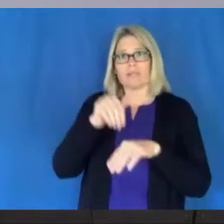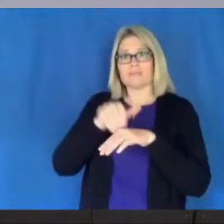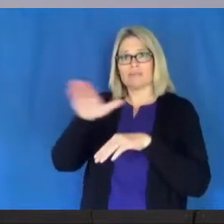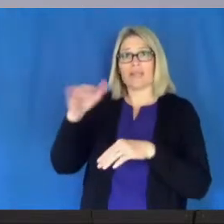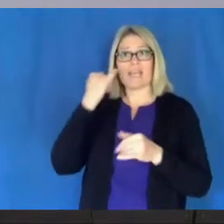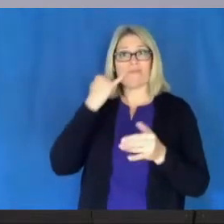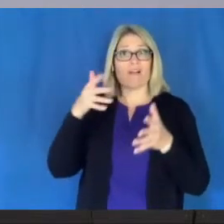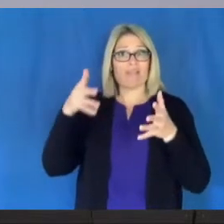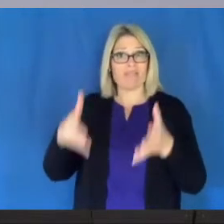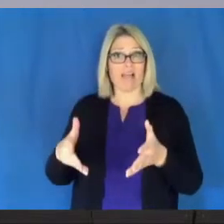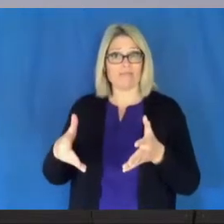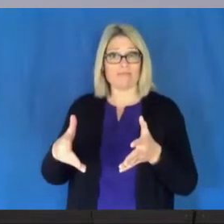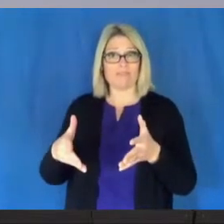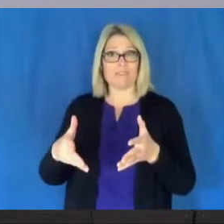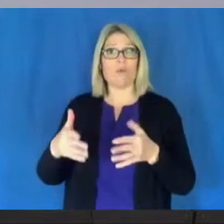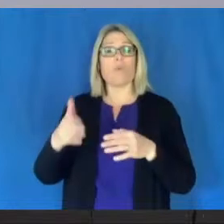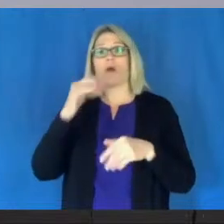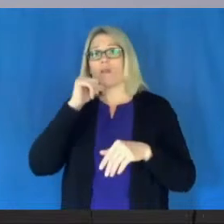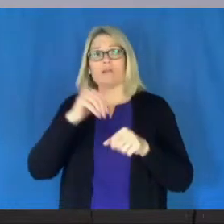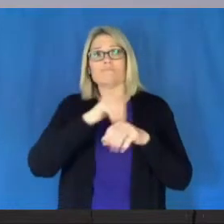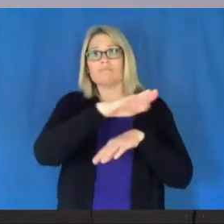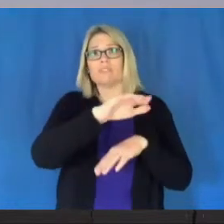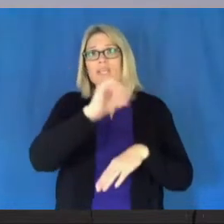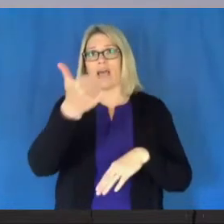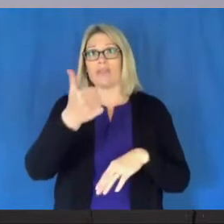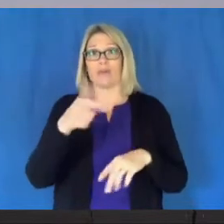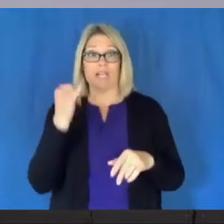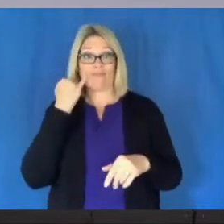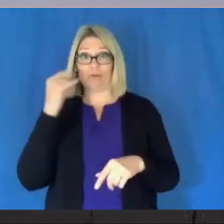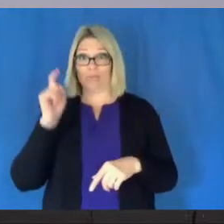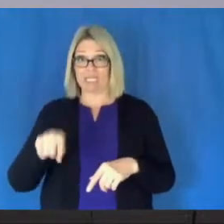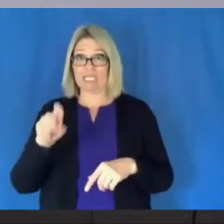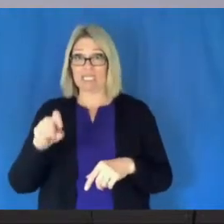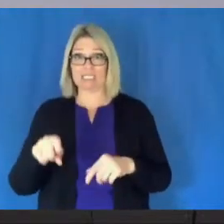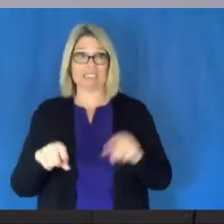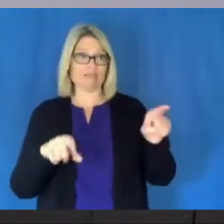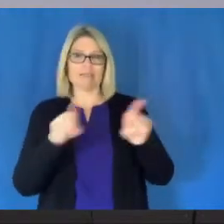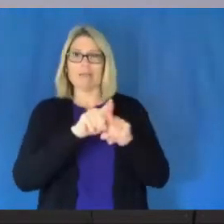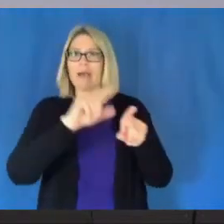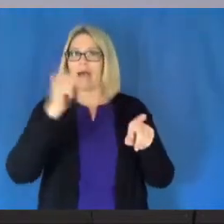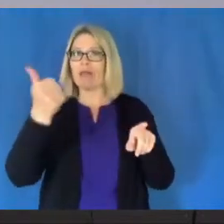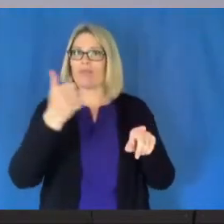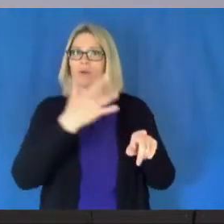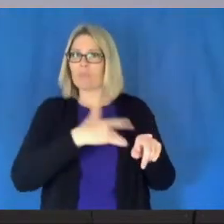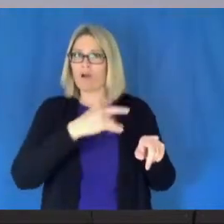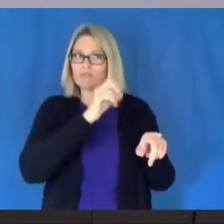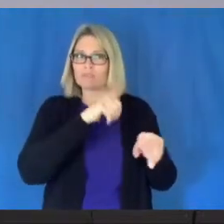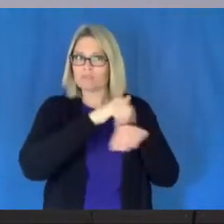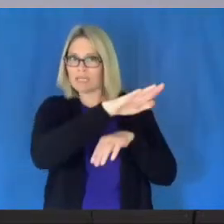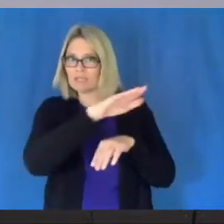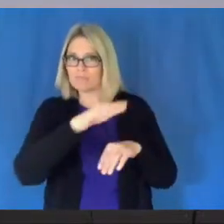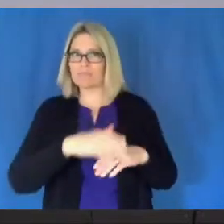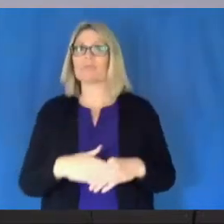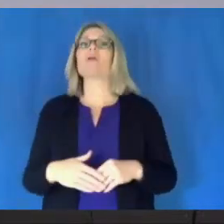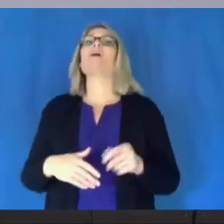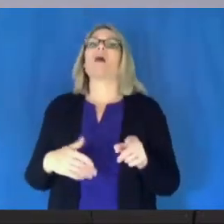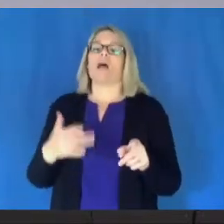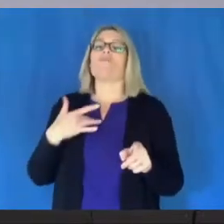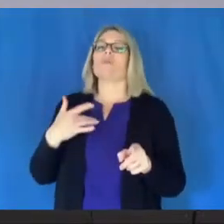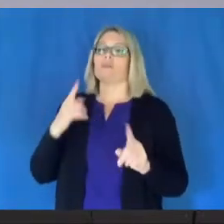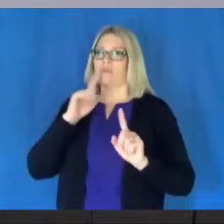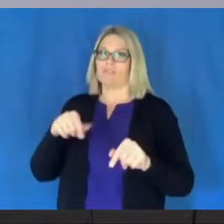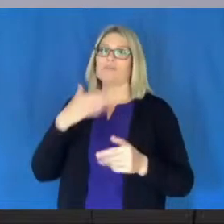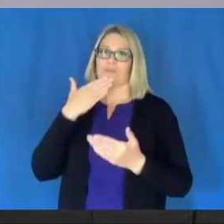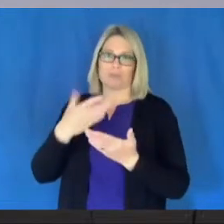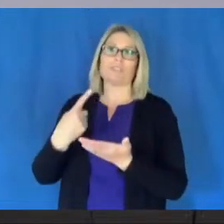over, to other jurisdictions who are in desperate need? Hi, Louise. I think it's a good discussion. We actually have